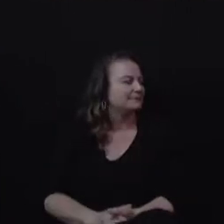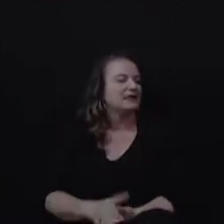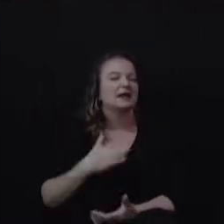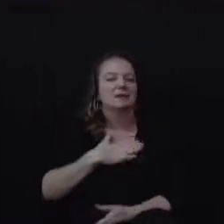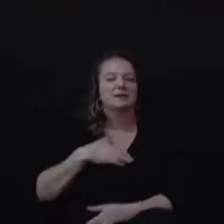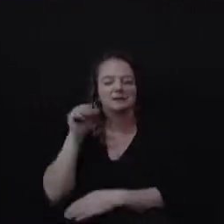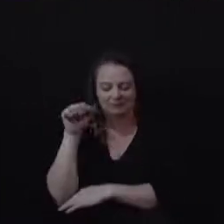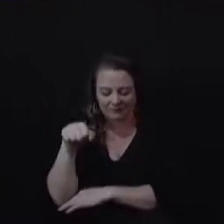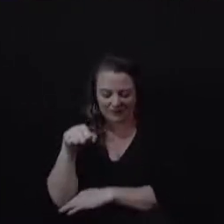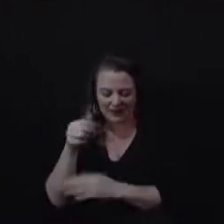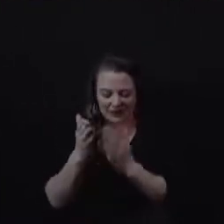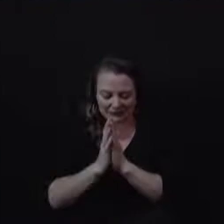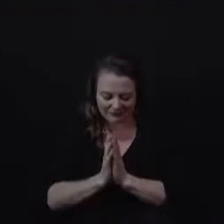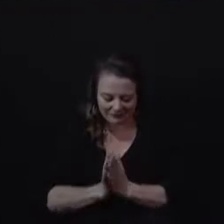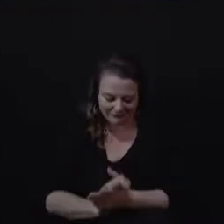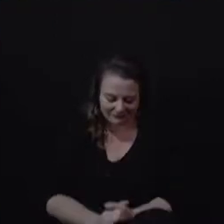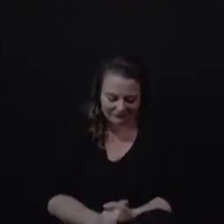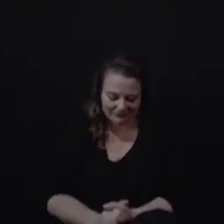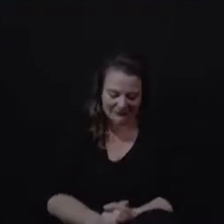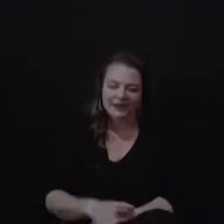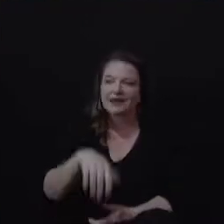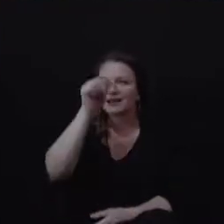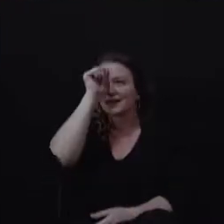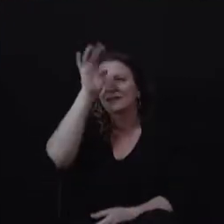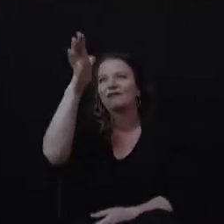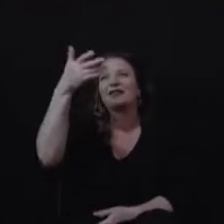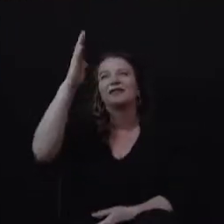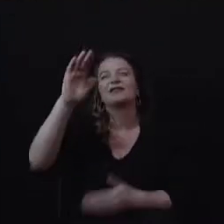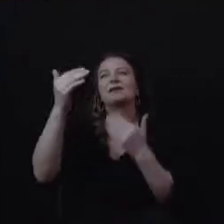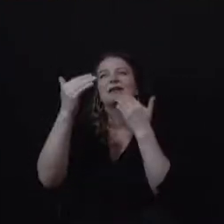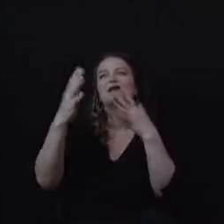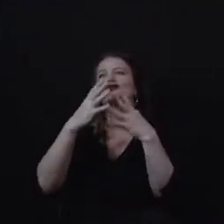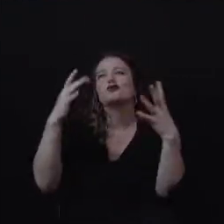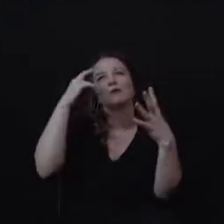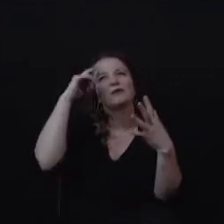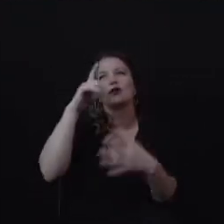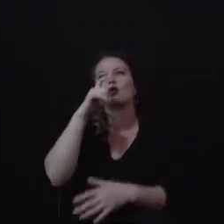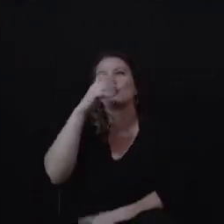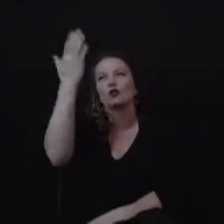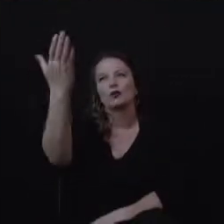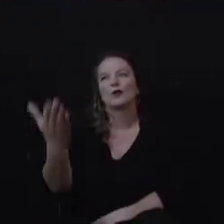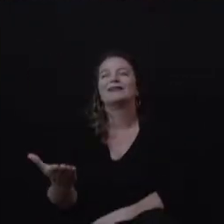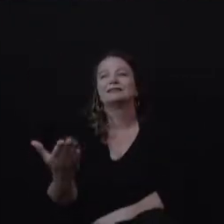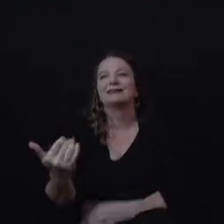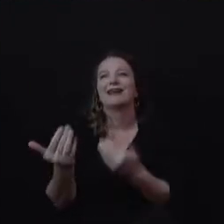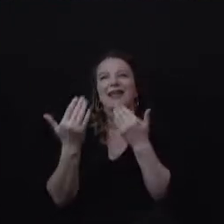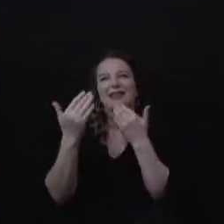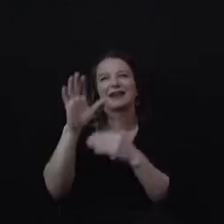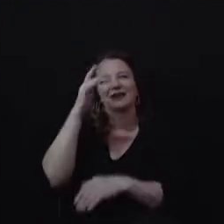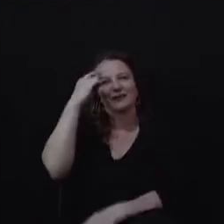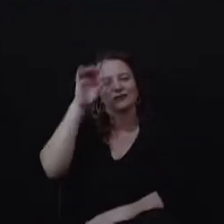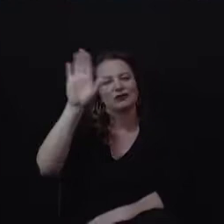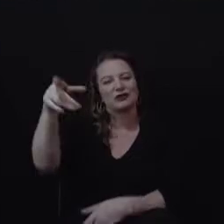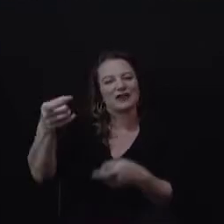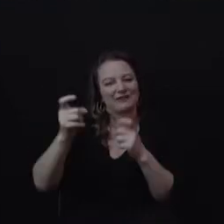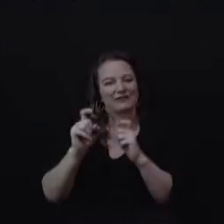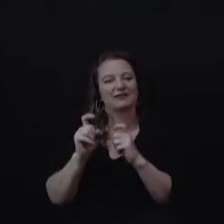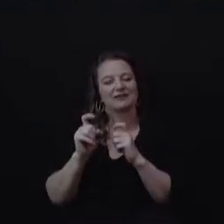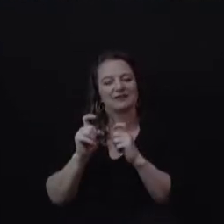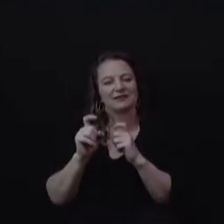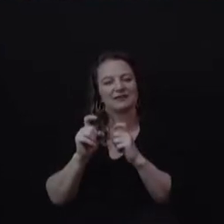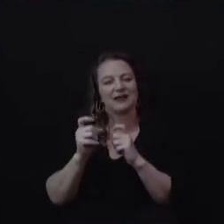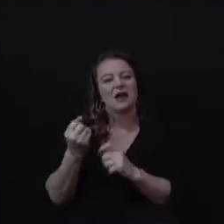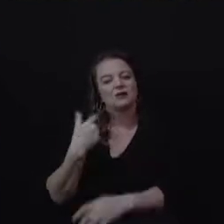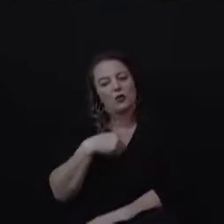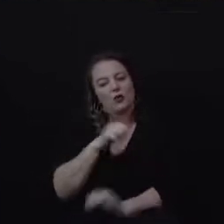join me? Father God, we thank you so much for who you are. We thank you for the gifts that you have given us so that we